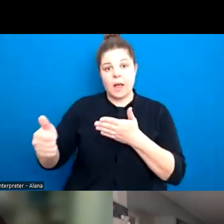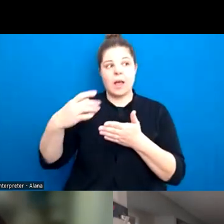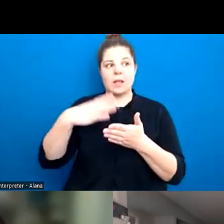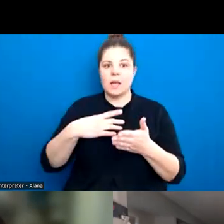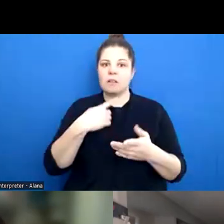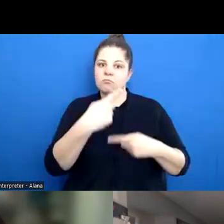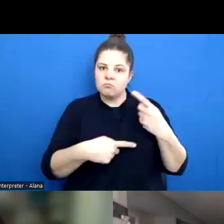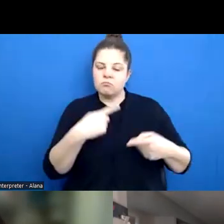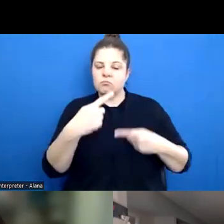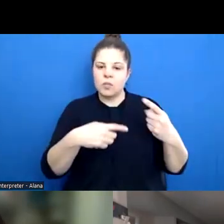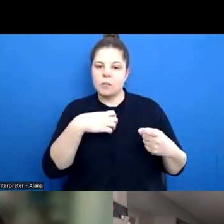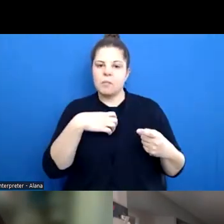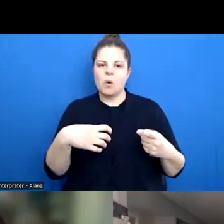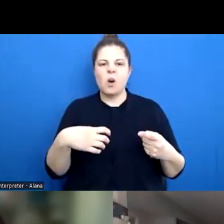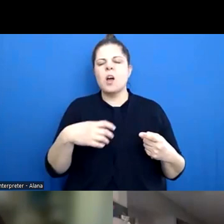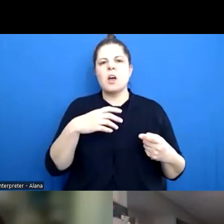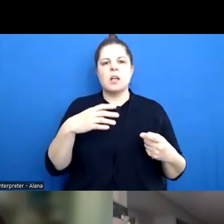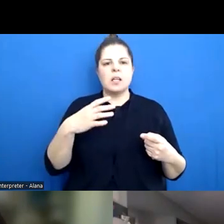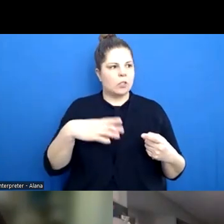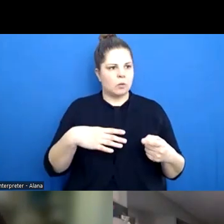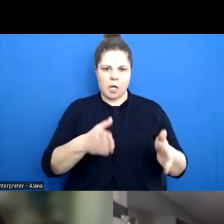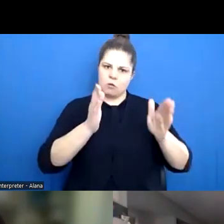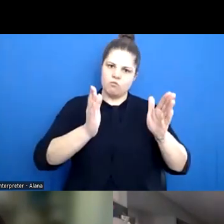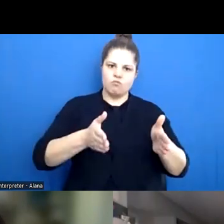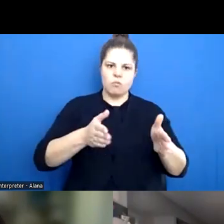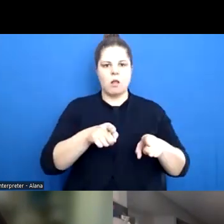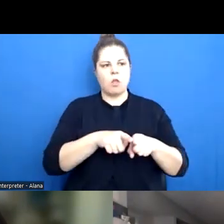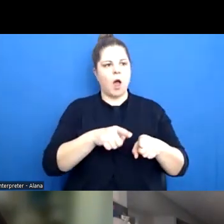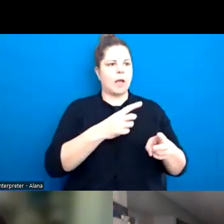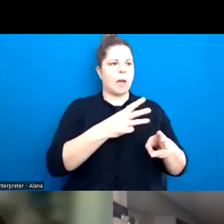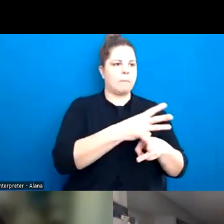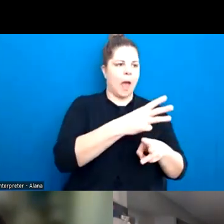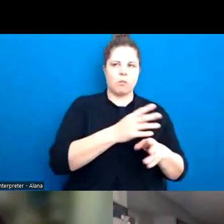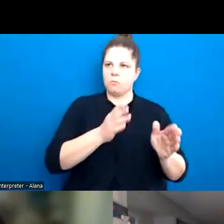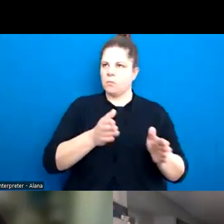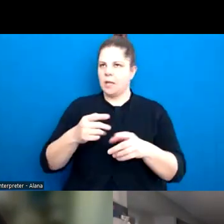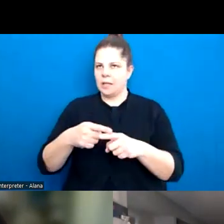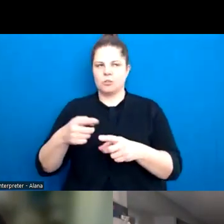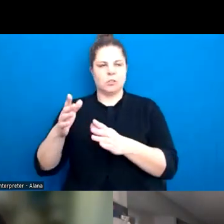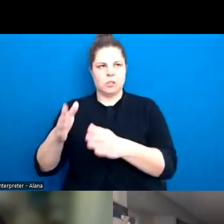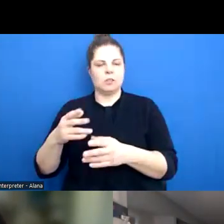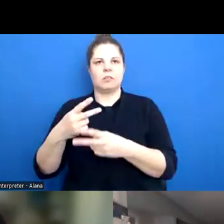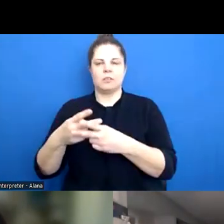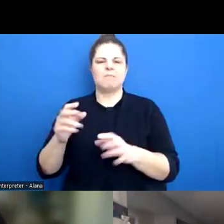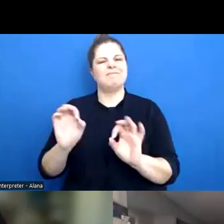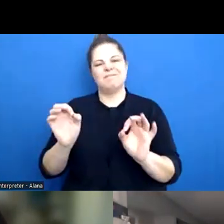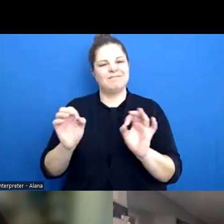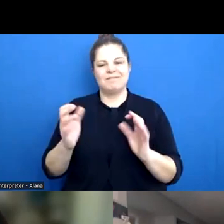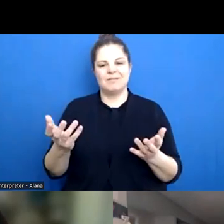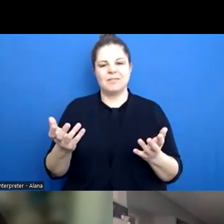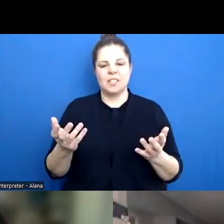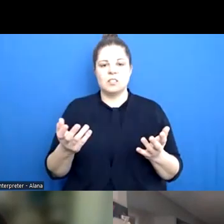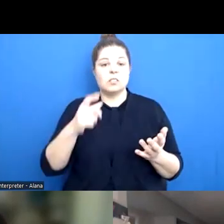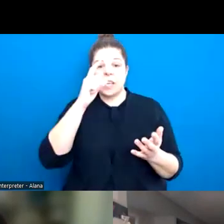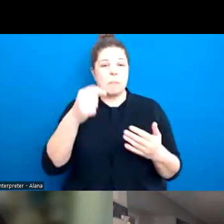consent is something that you can just weave in. It doesn't have to be math and it doesn't have to be, oh my God, she's doing the consent thing. It can just be like, did you notice how I asked for your consent,